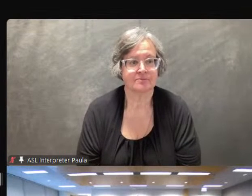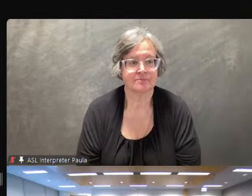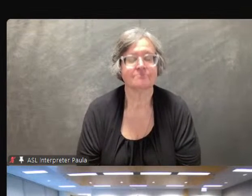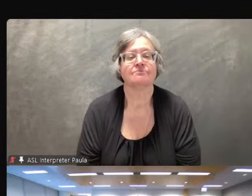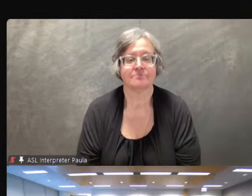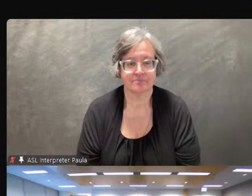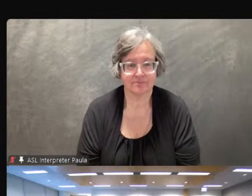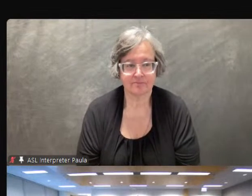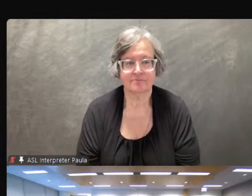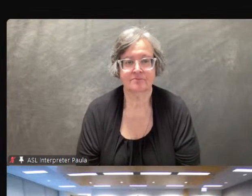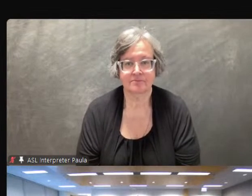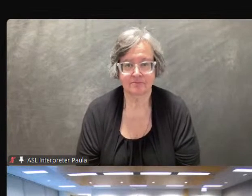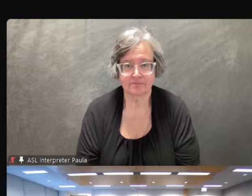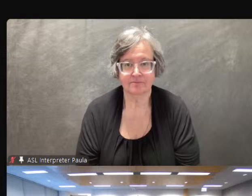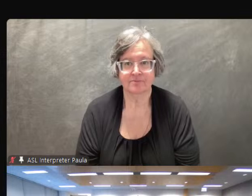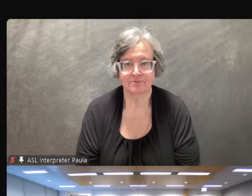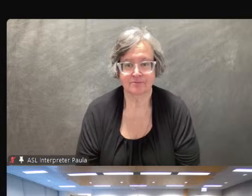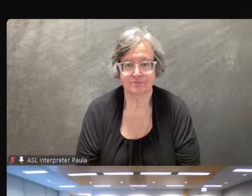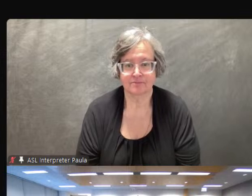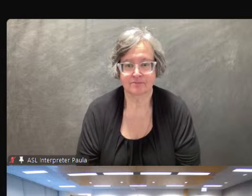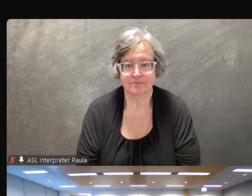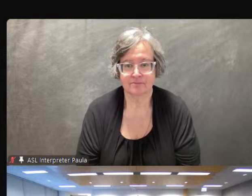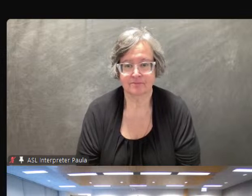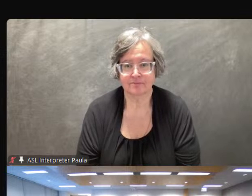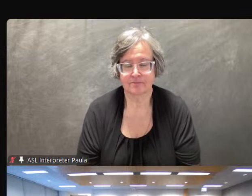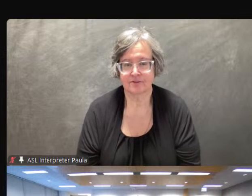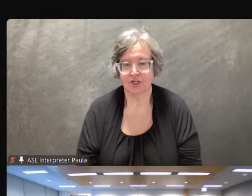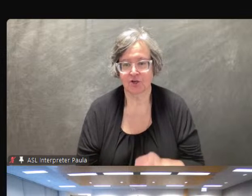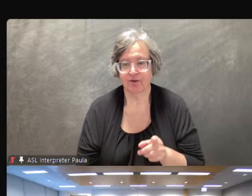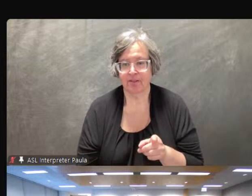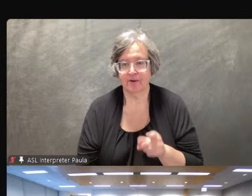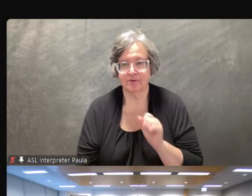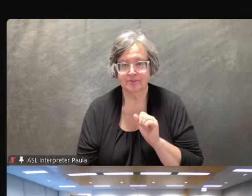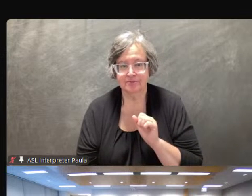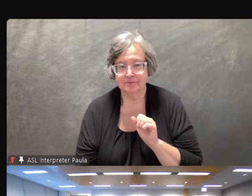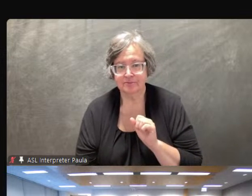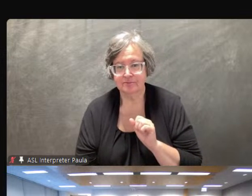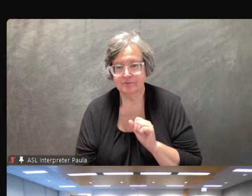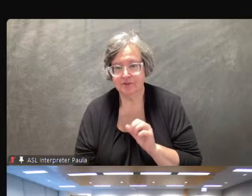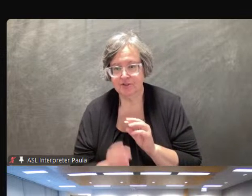Okay. You drive here.